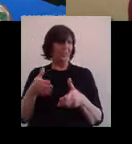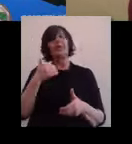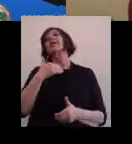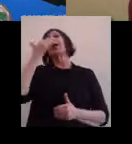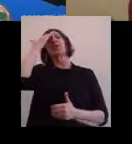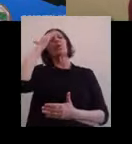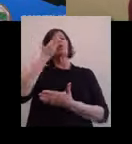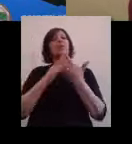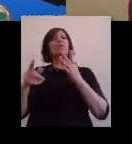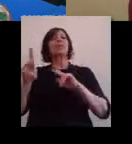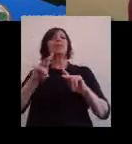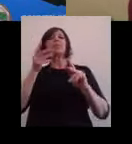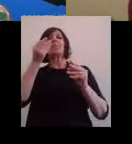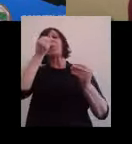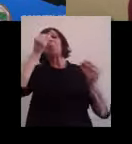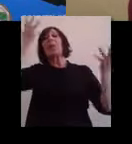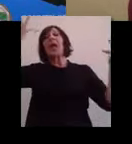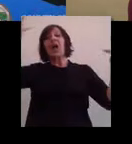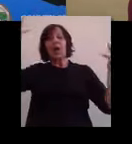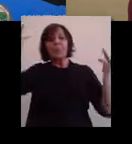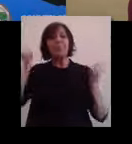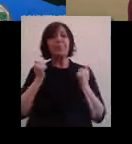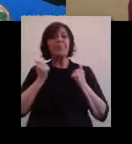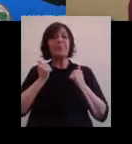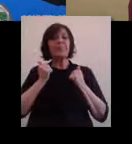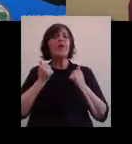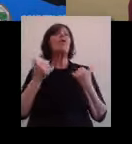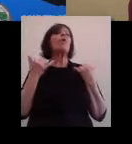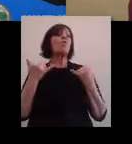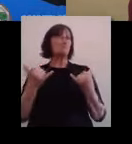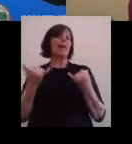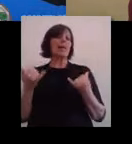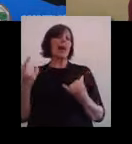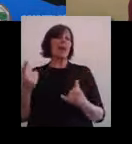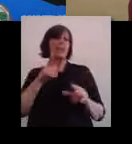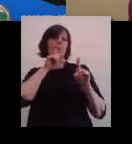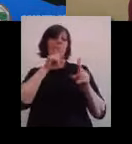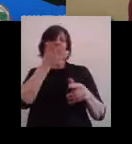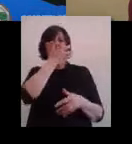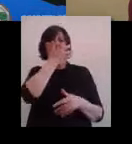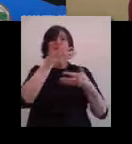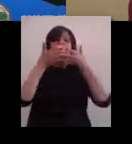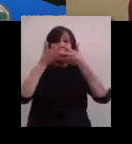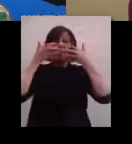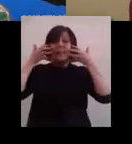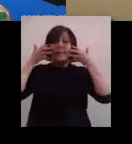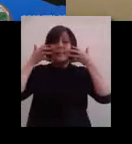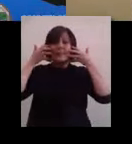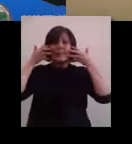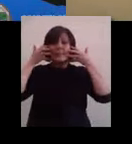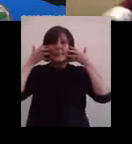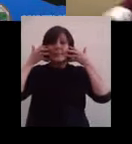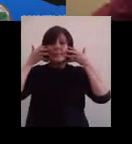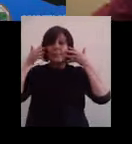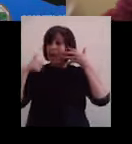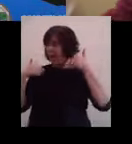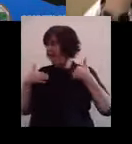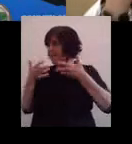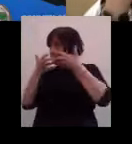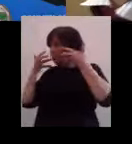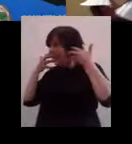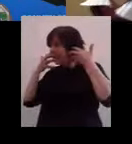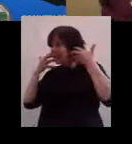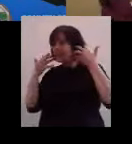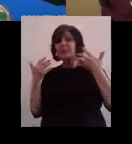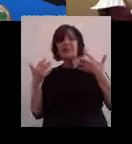care. We're right now have the order going into effect regarding masks, and I've got my mask here that I'm not wearing while I'm doing this event,